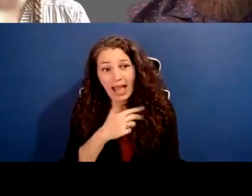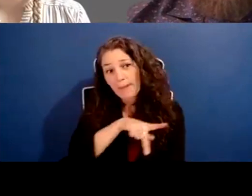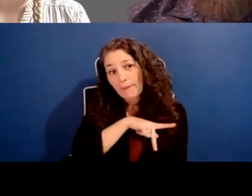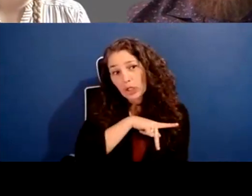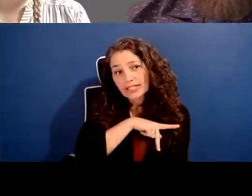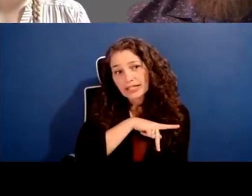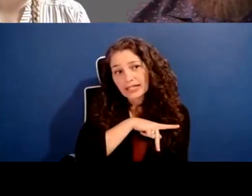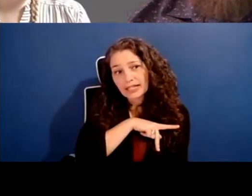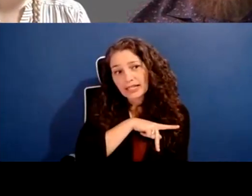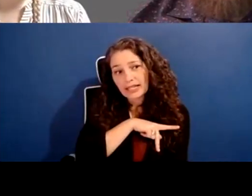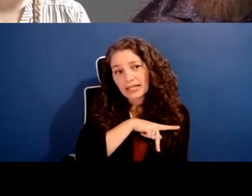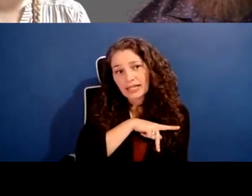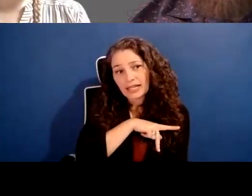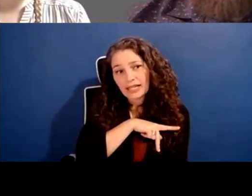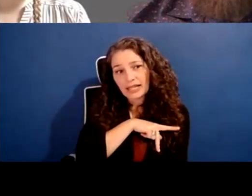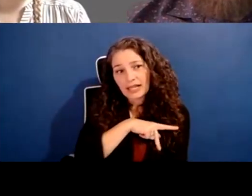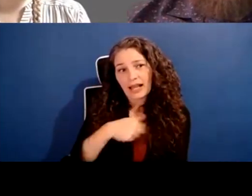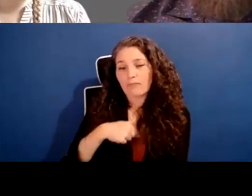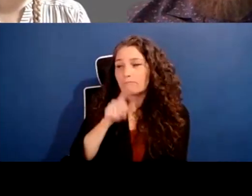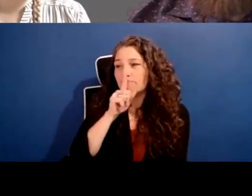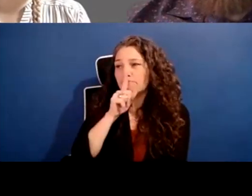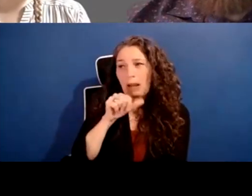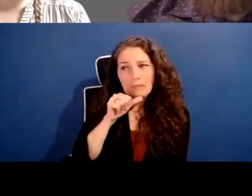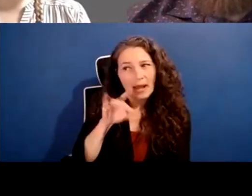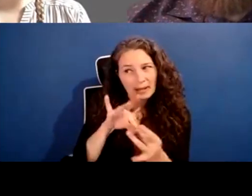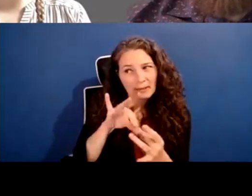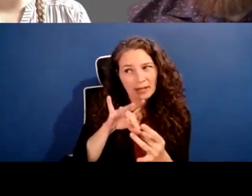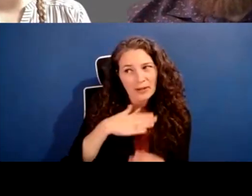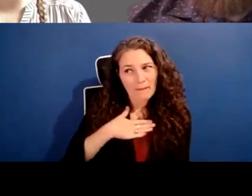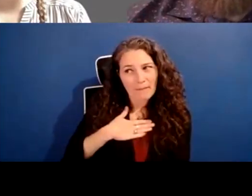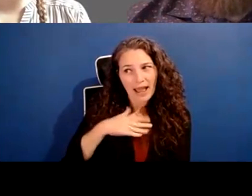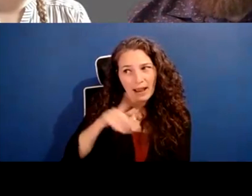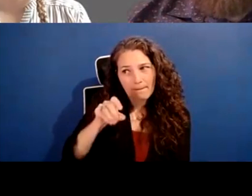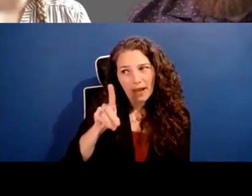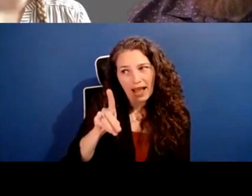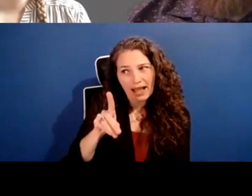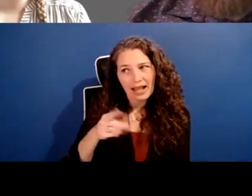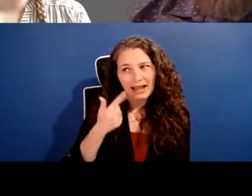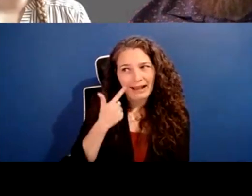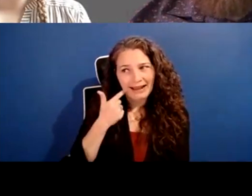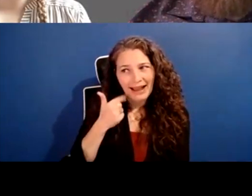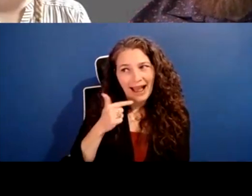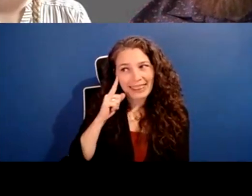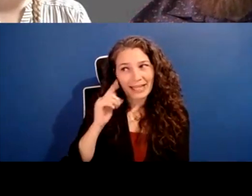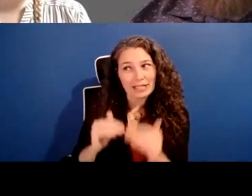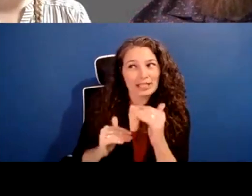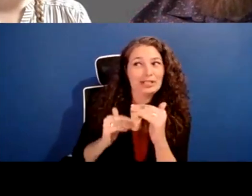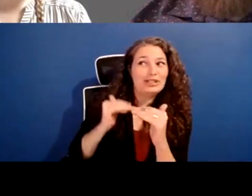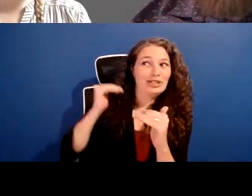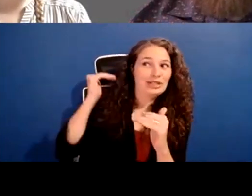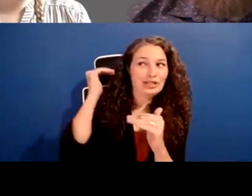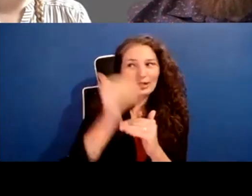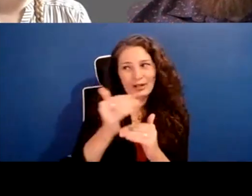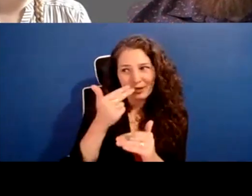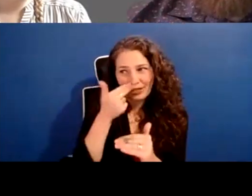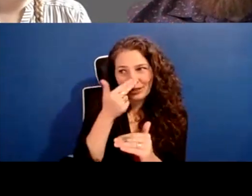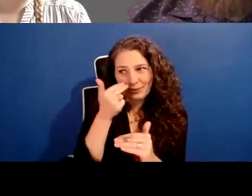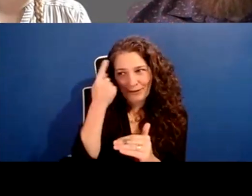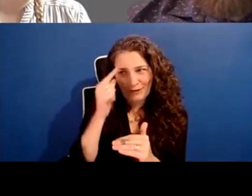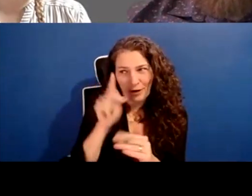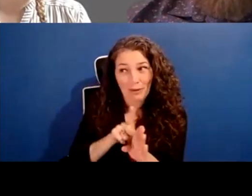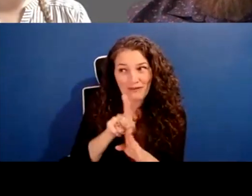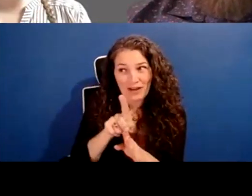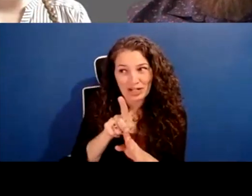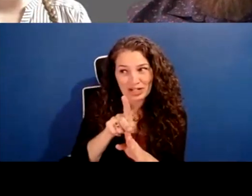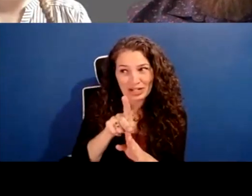on my podcast, which I'm not going to bring up here because I do a little bit too much humor in it, I would argue, for a professional setting.